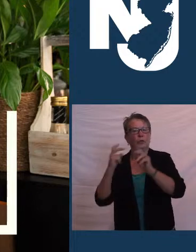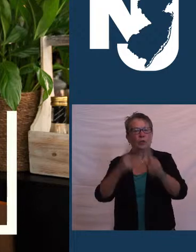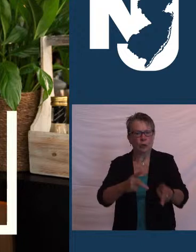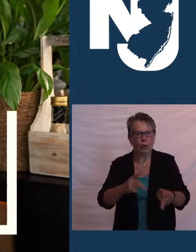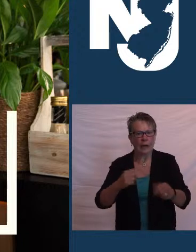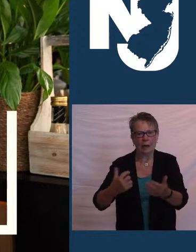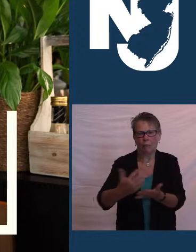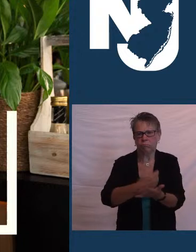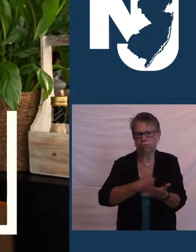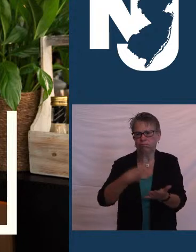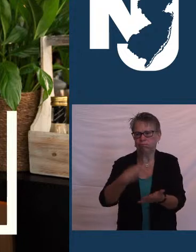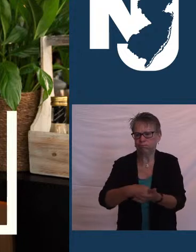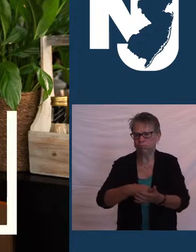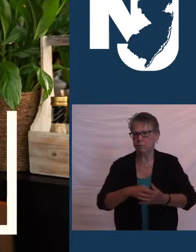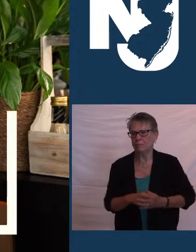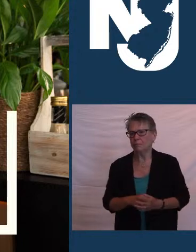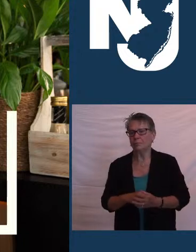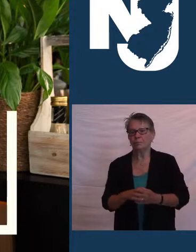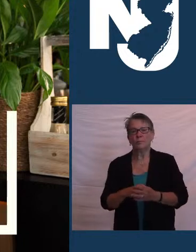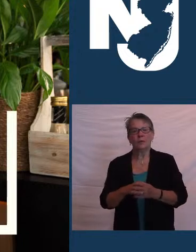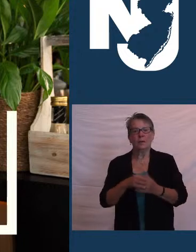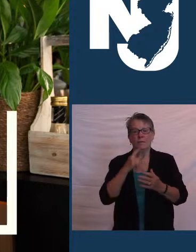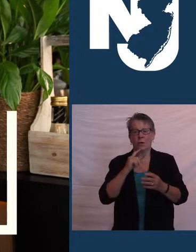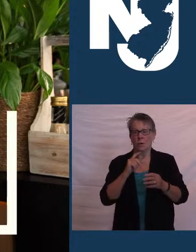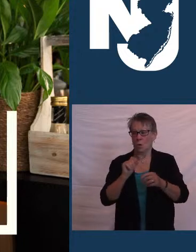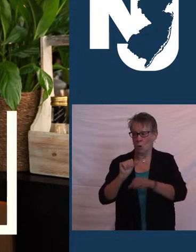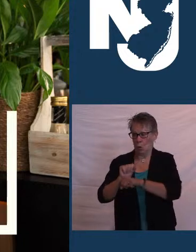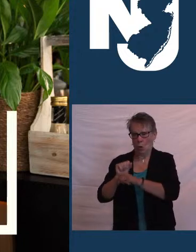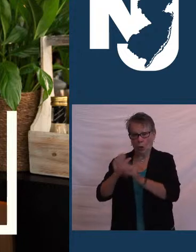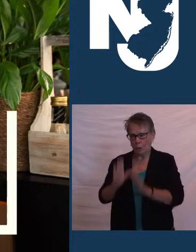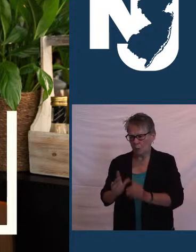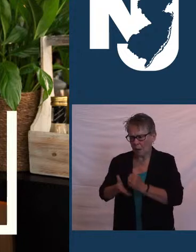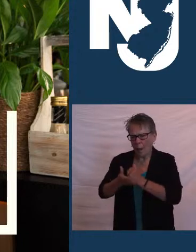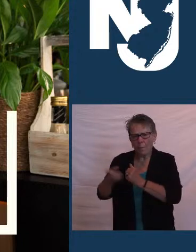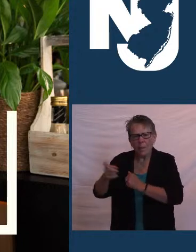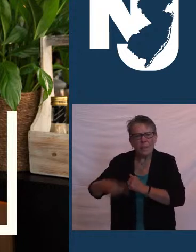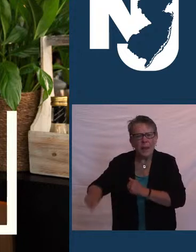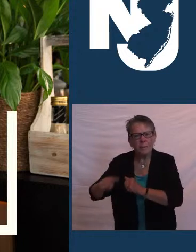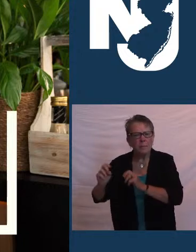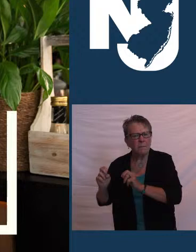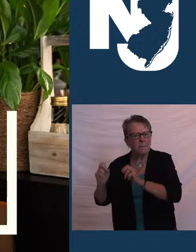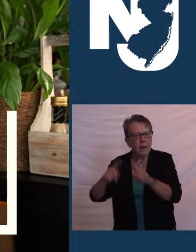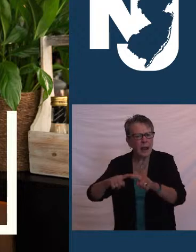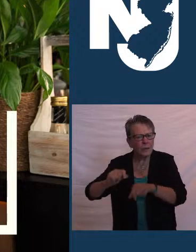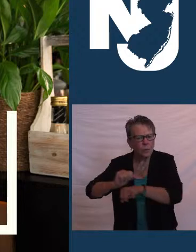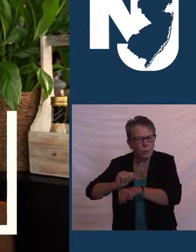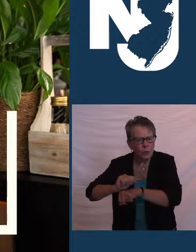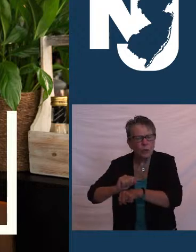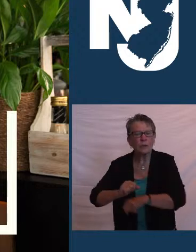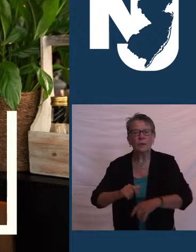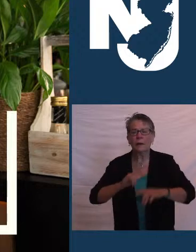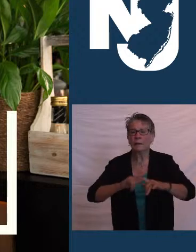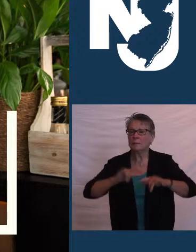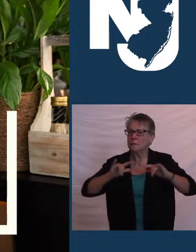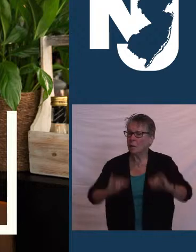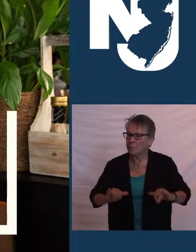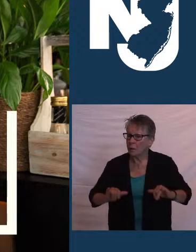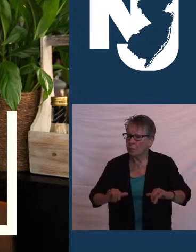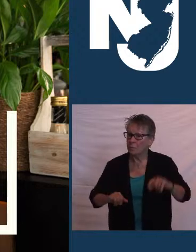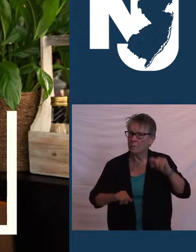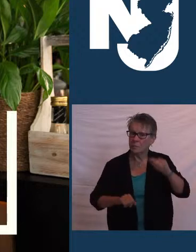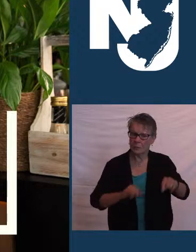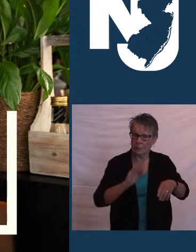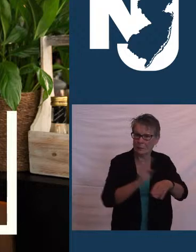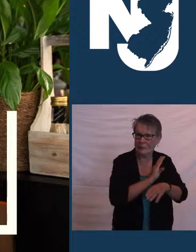work, and it will help small businesses fill the positions they need to fill to grow, thrive, and lead our